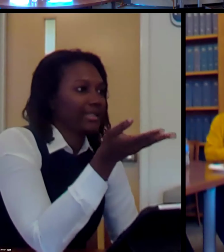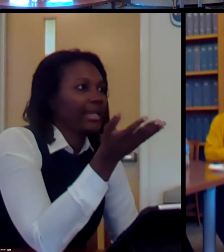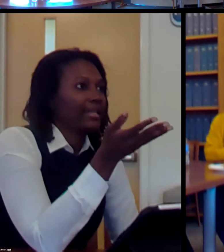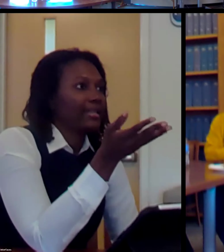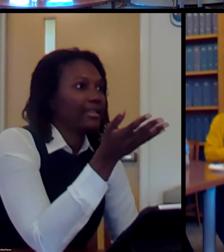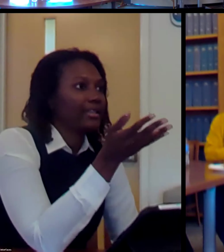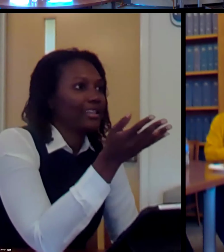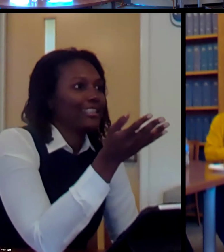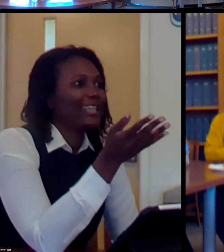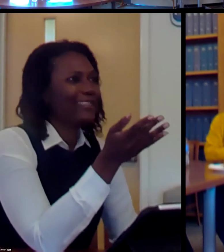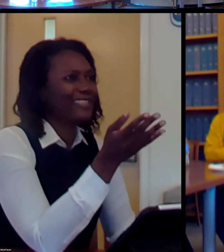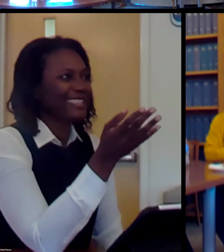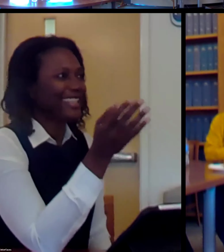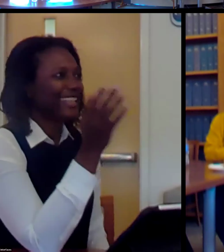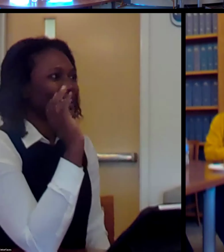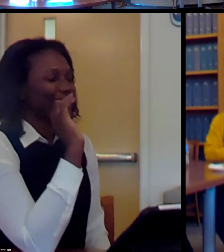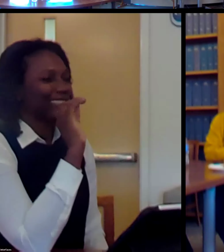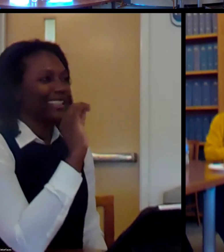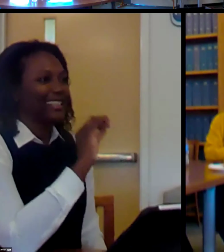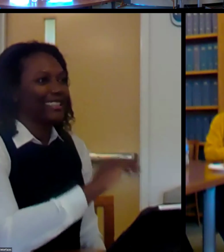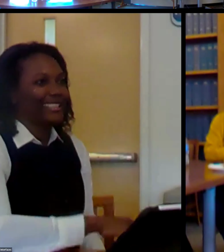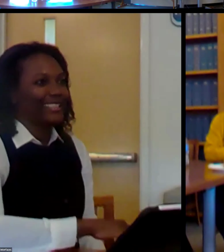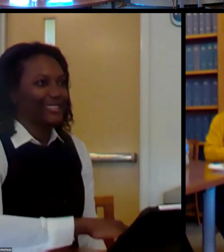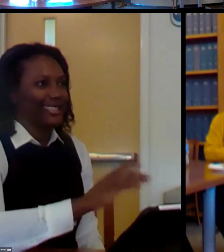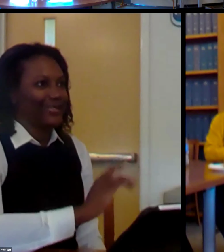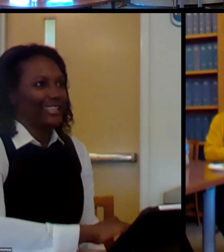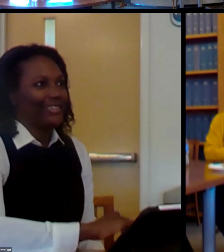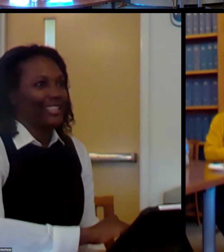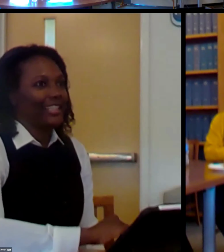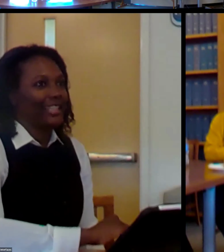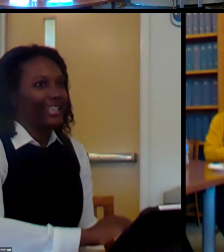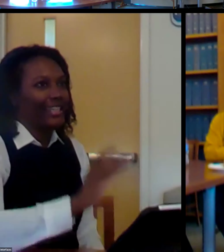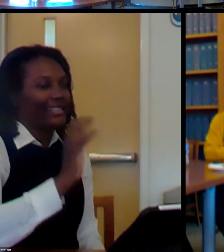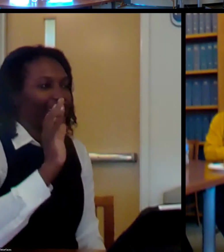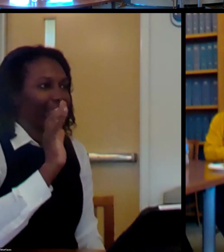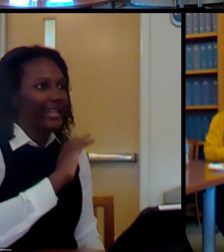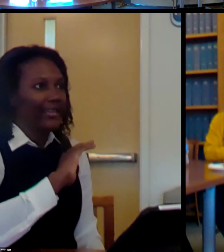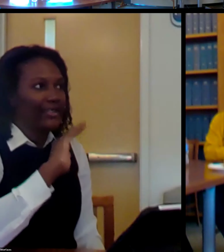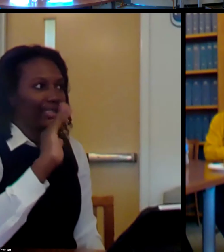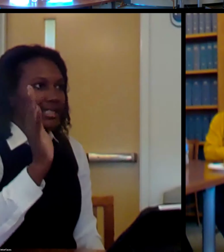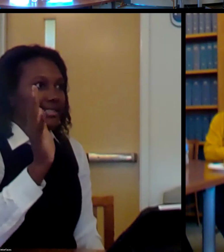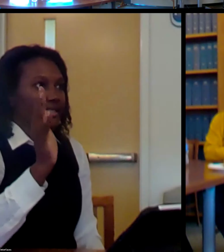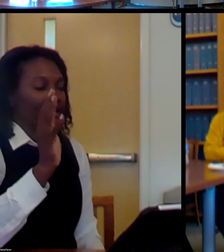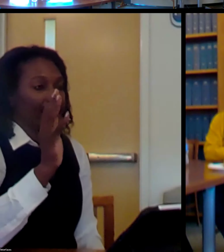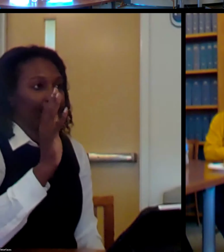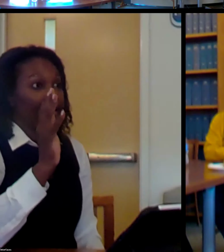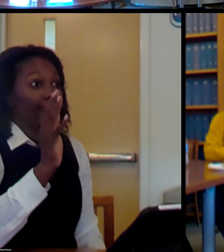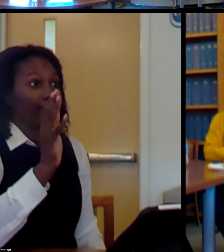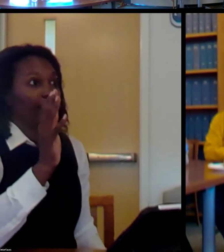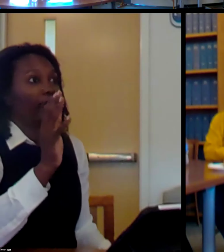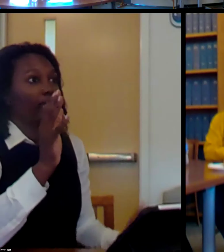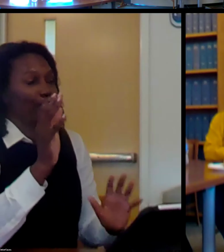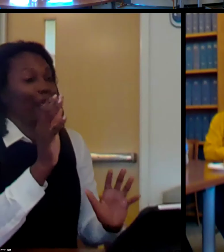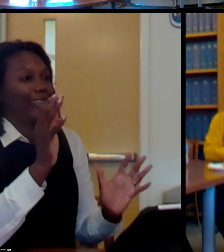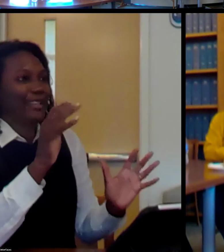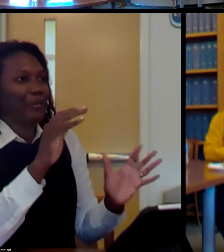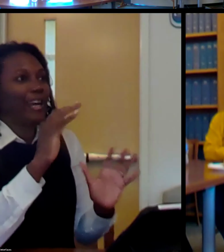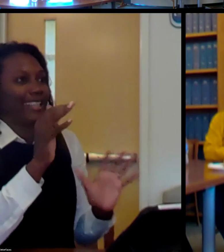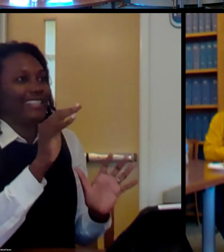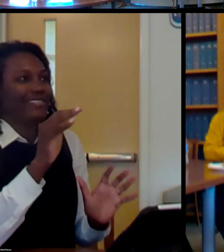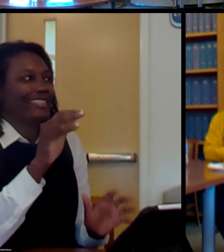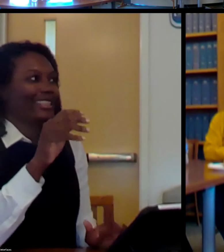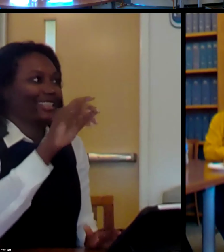find for basically anything. So it's like, so you're like, this didn't work, I'm citing my study, and like, I have all these ideas that I didn't explore